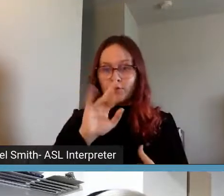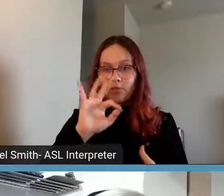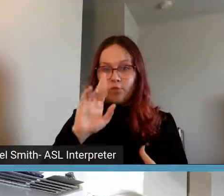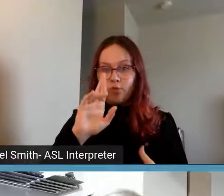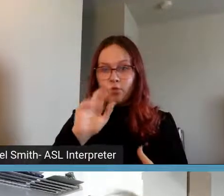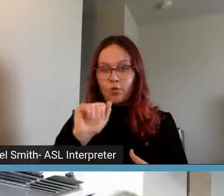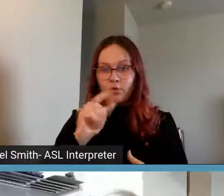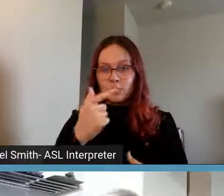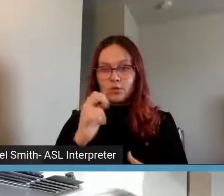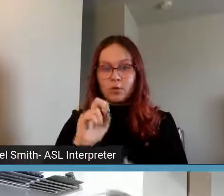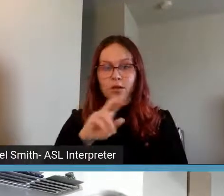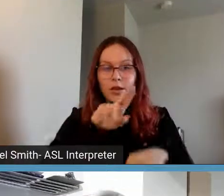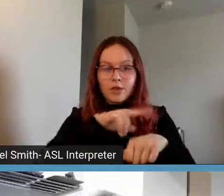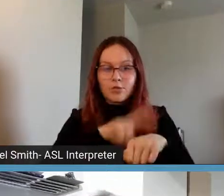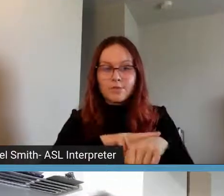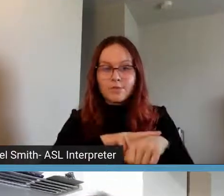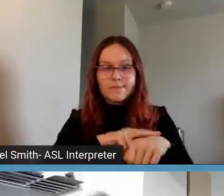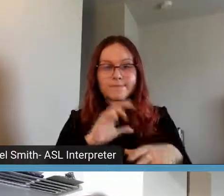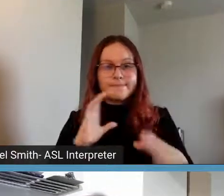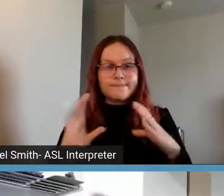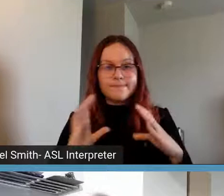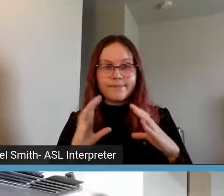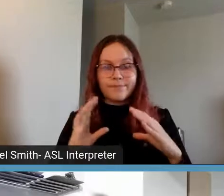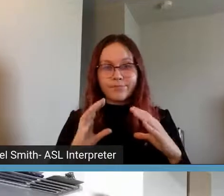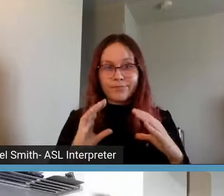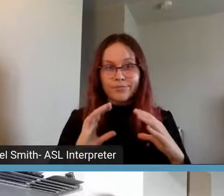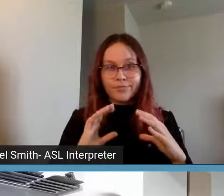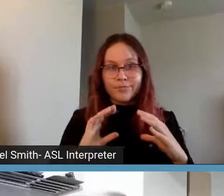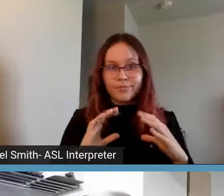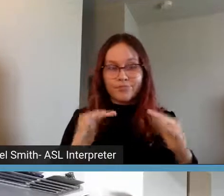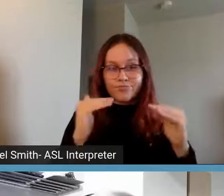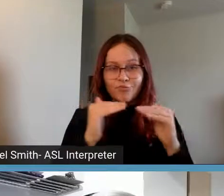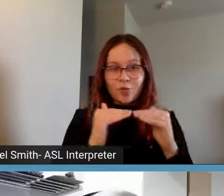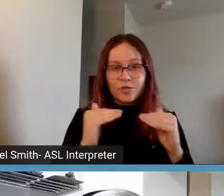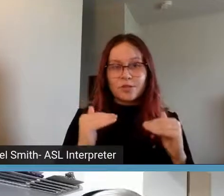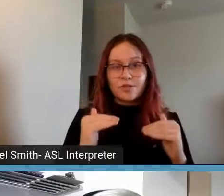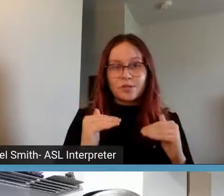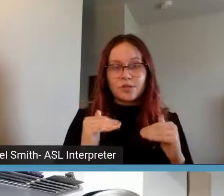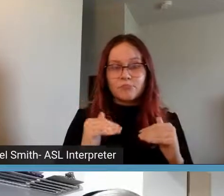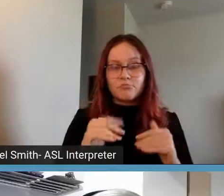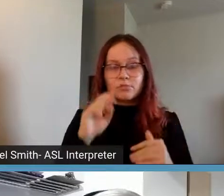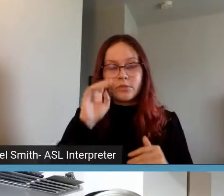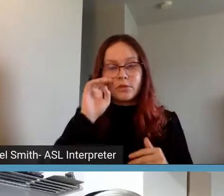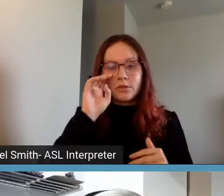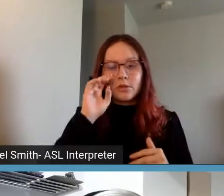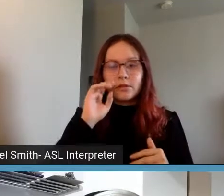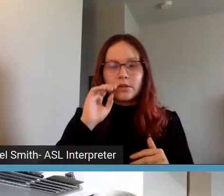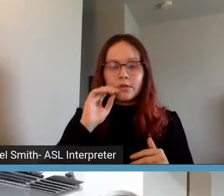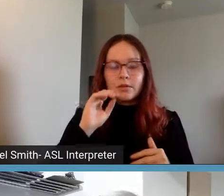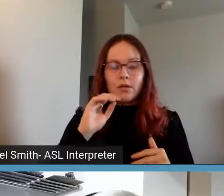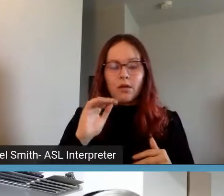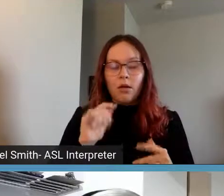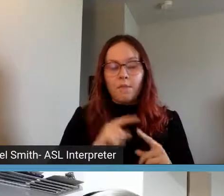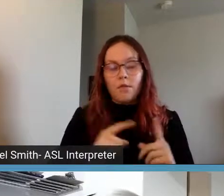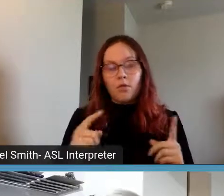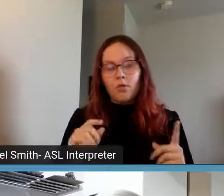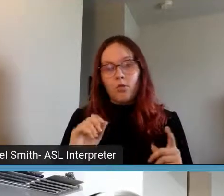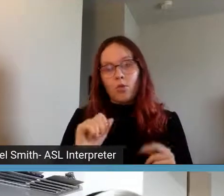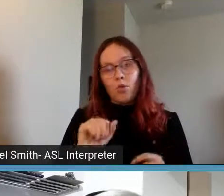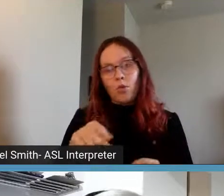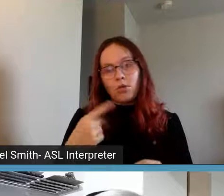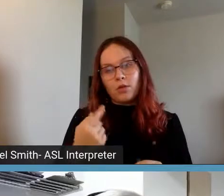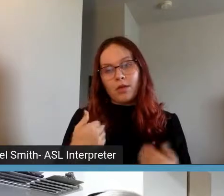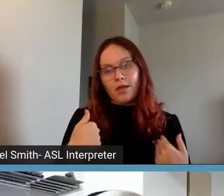national conversation. But our space only holds as many as 80 people on site.